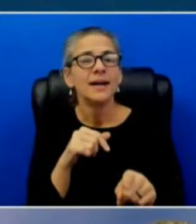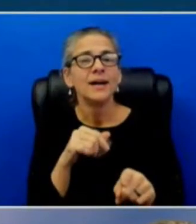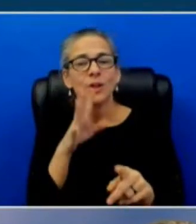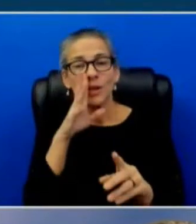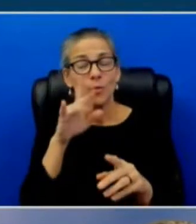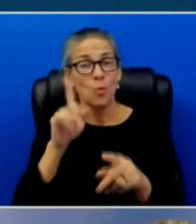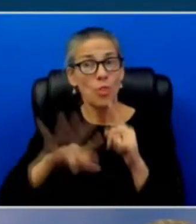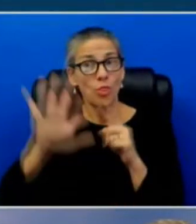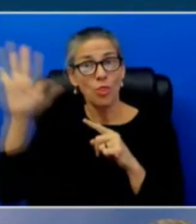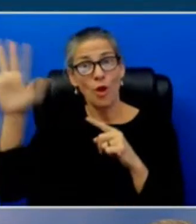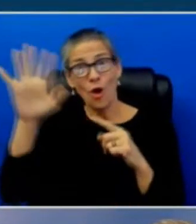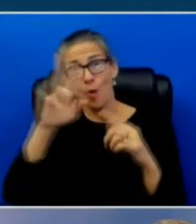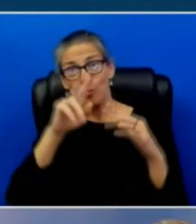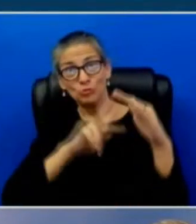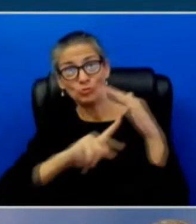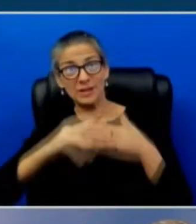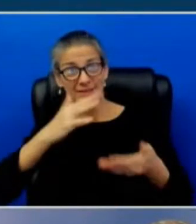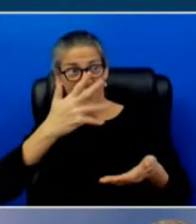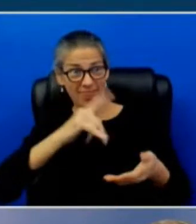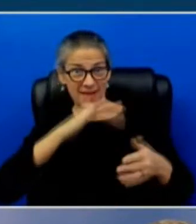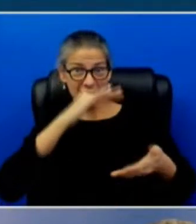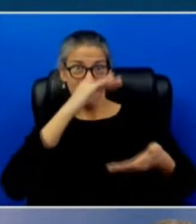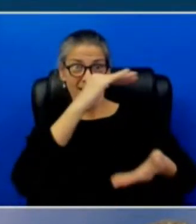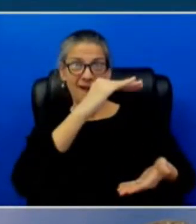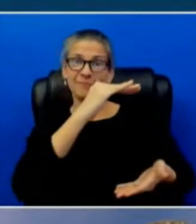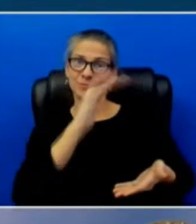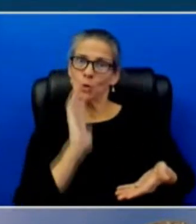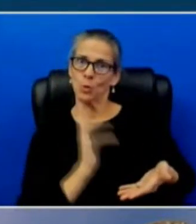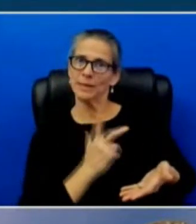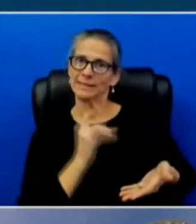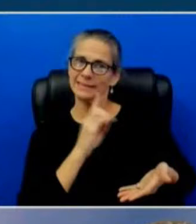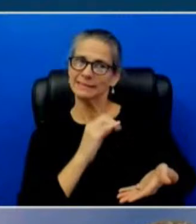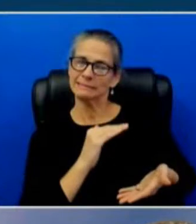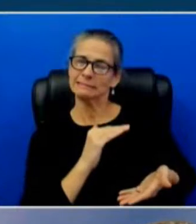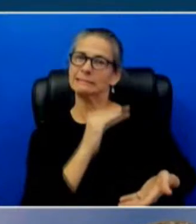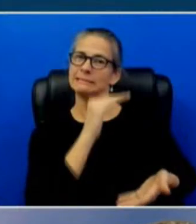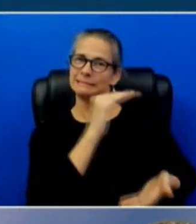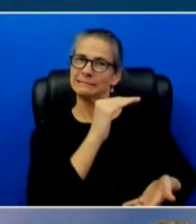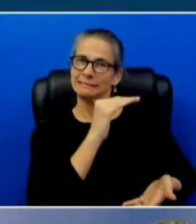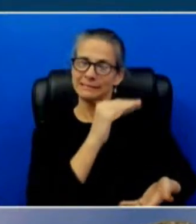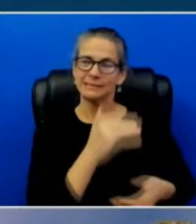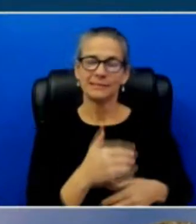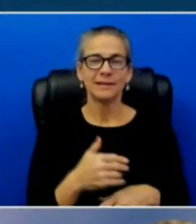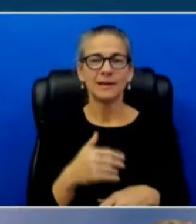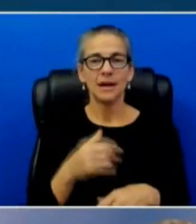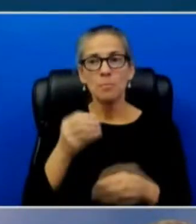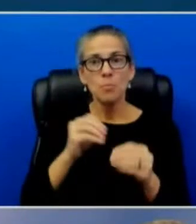projections. We got more snow to the south, where we thought we'd just have